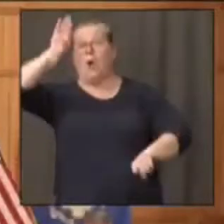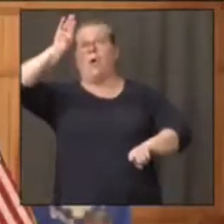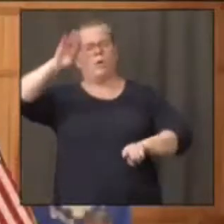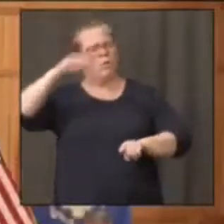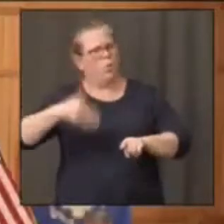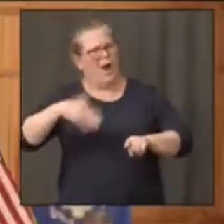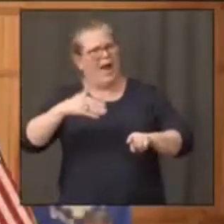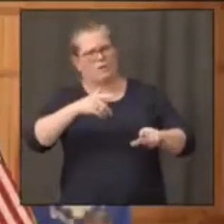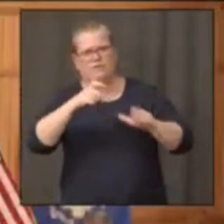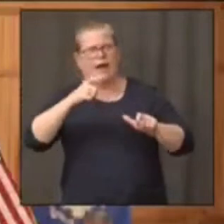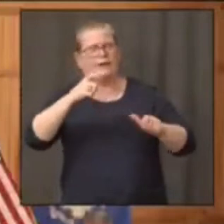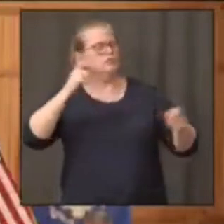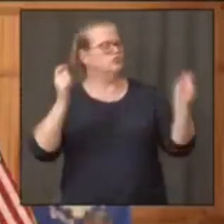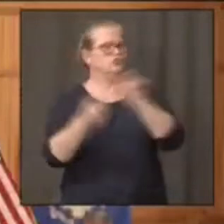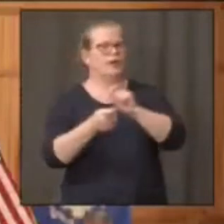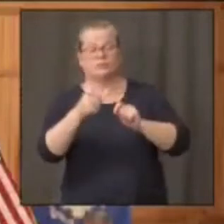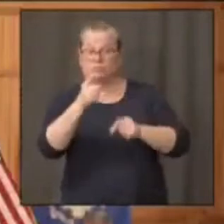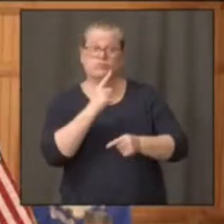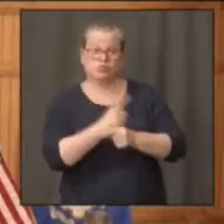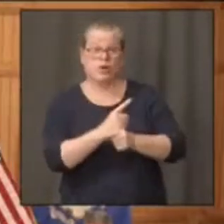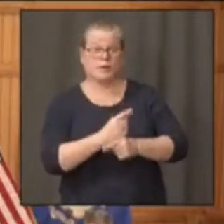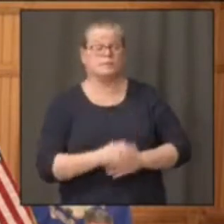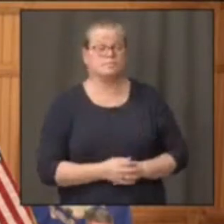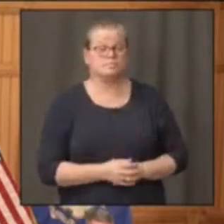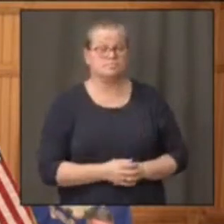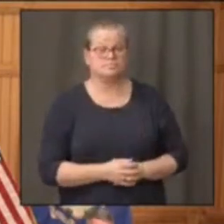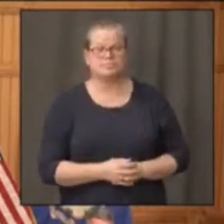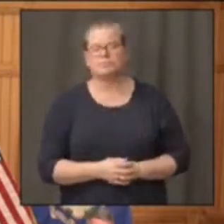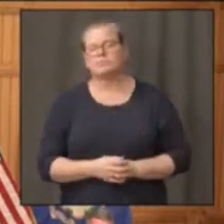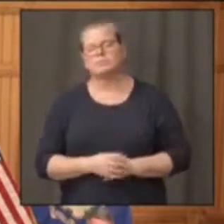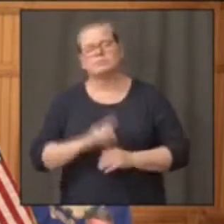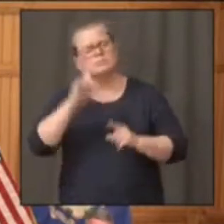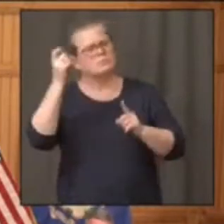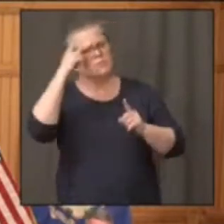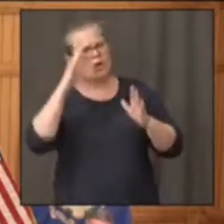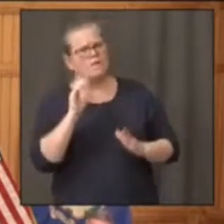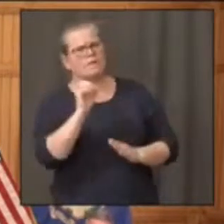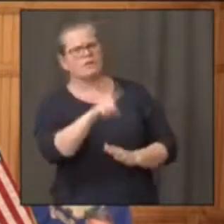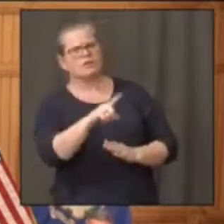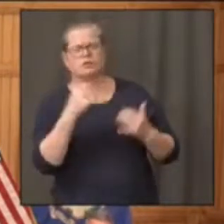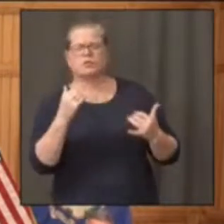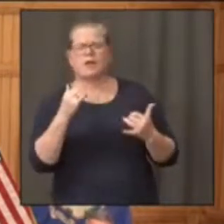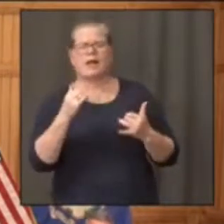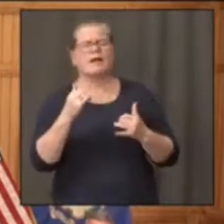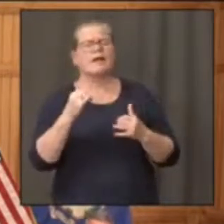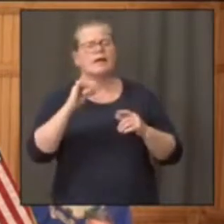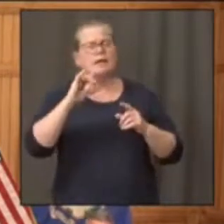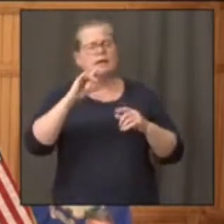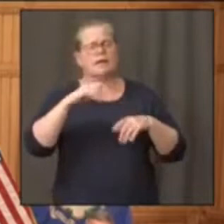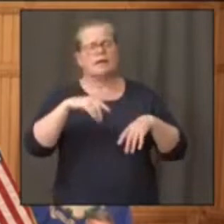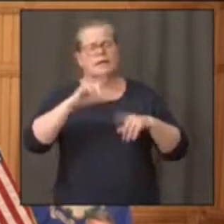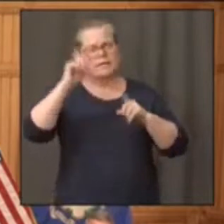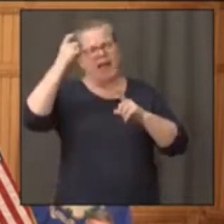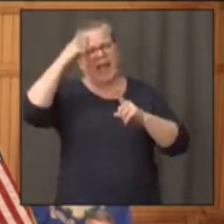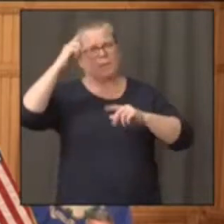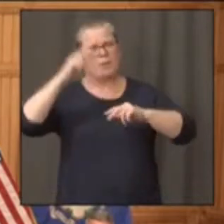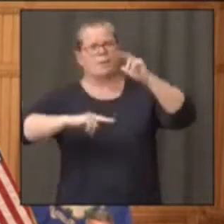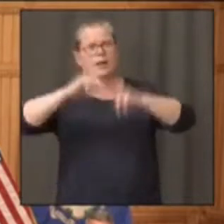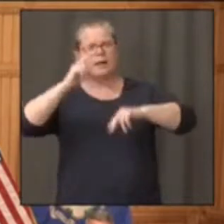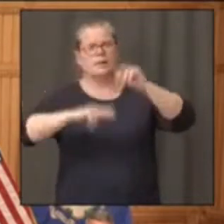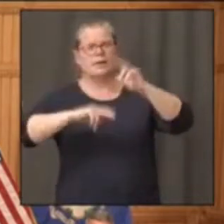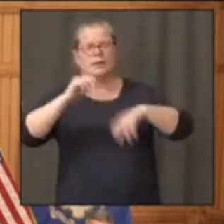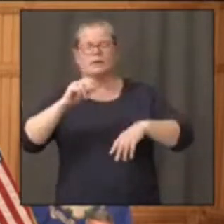Governor, there was a rally outside the Capitol today, kind of led by the DACA